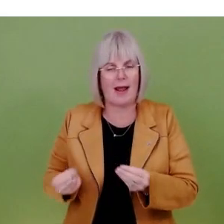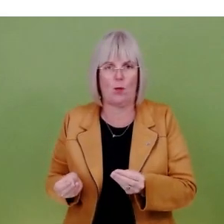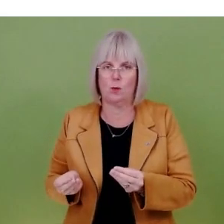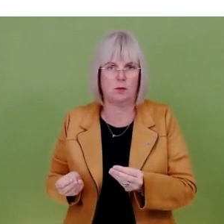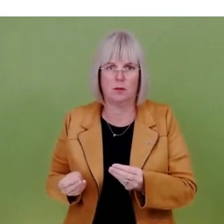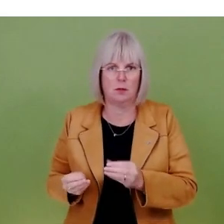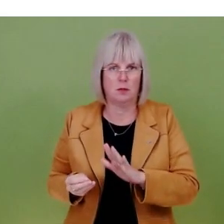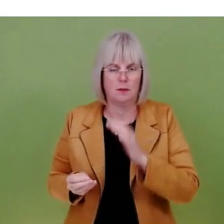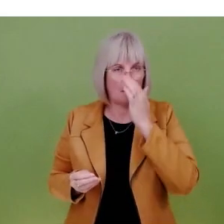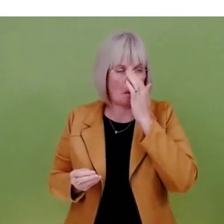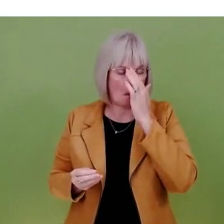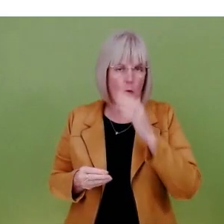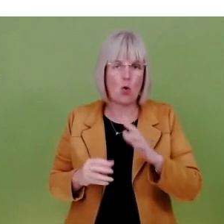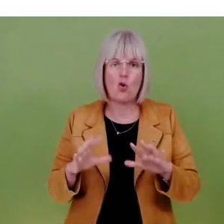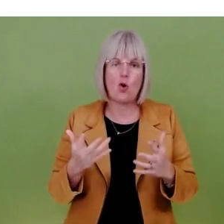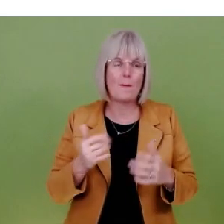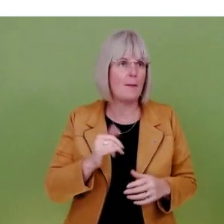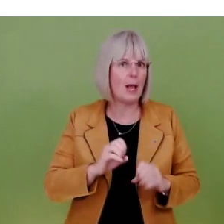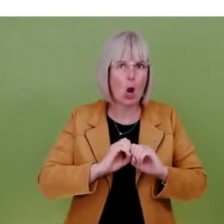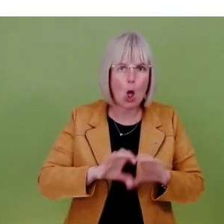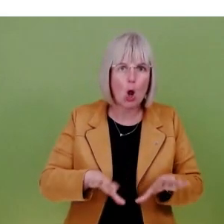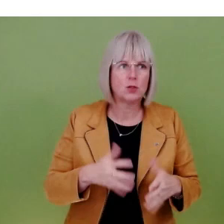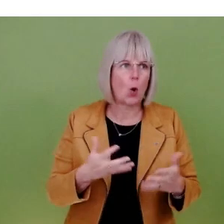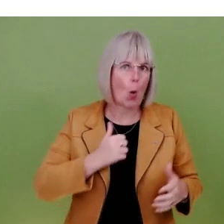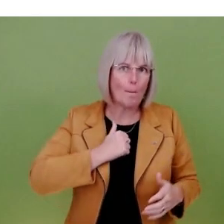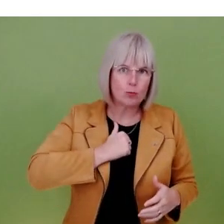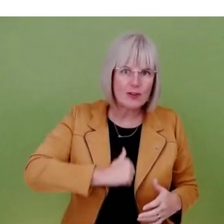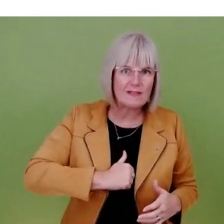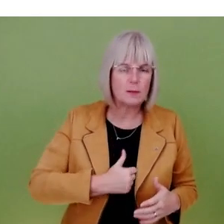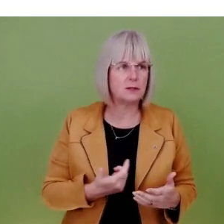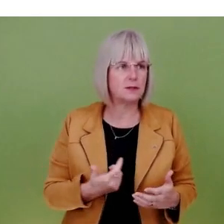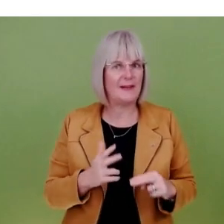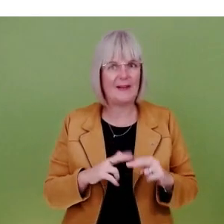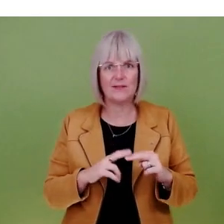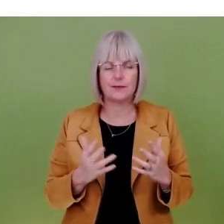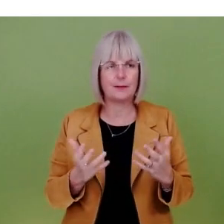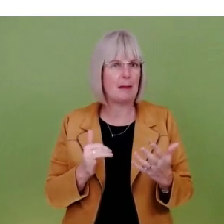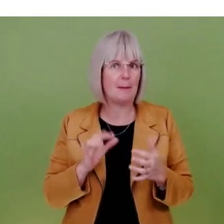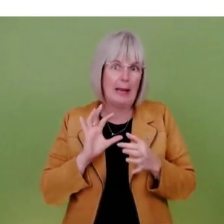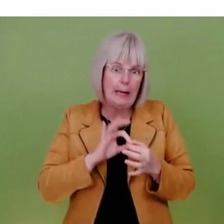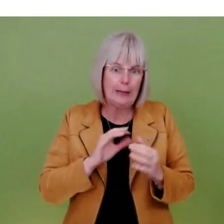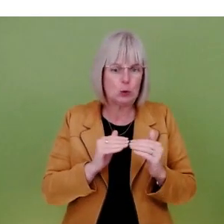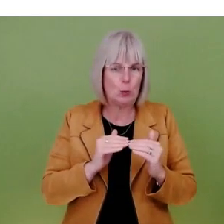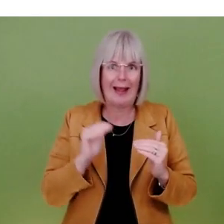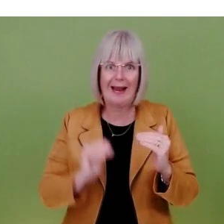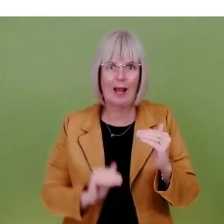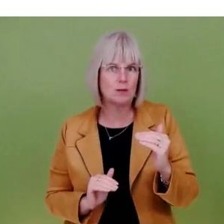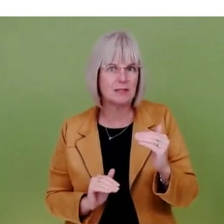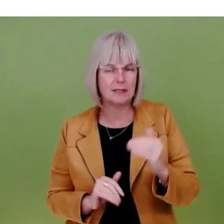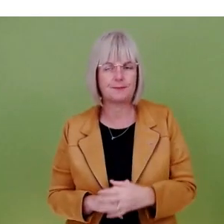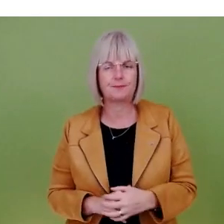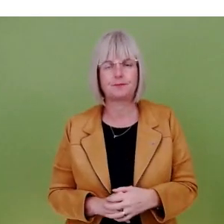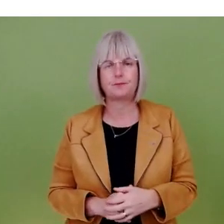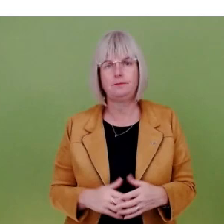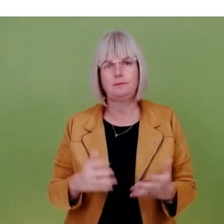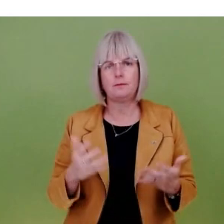bereavement, where there's any kind of inequity related to that. navigating care for loved ones who are